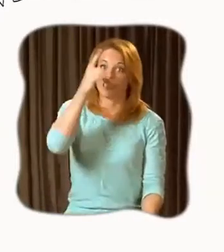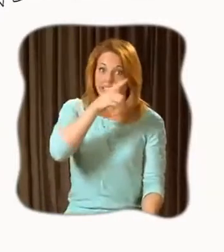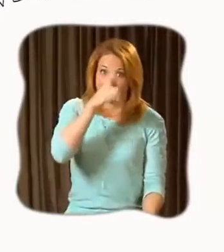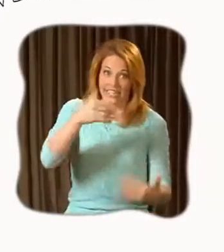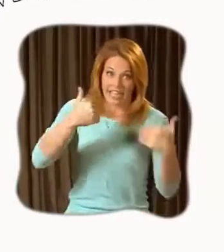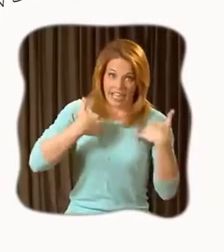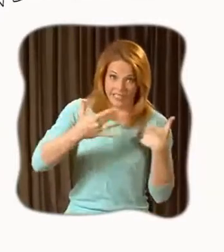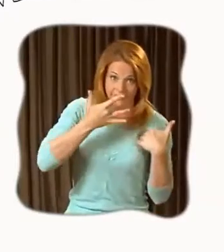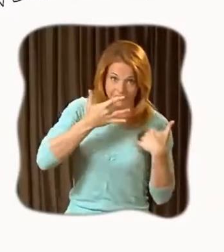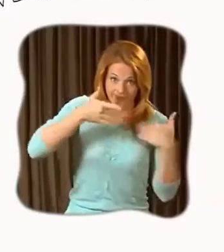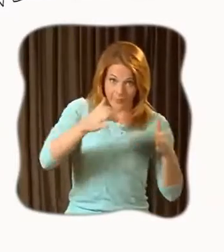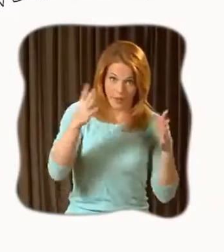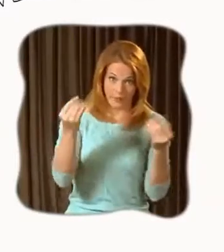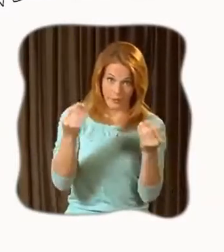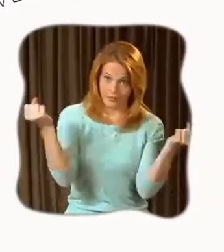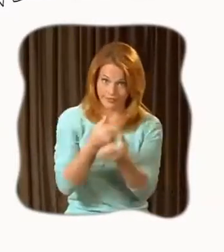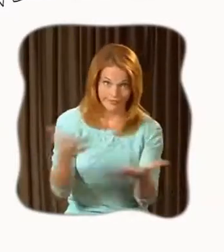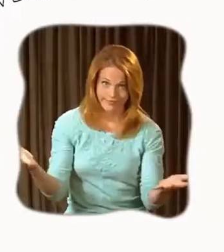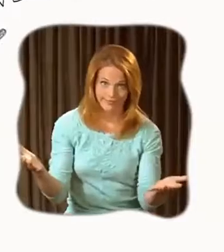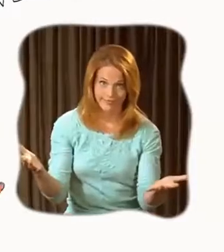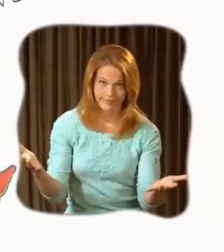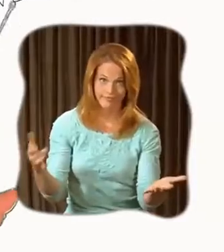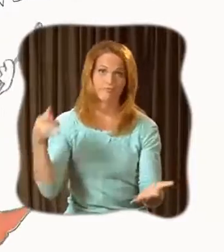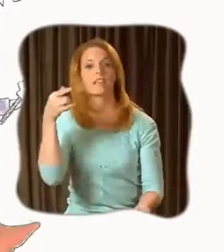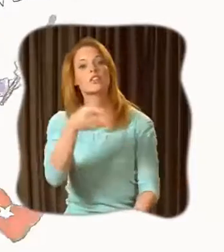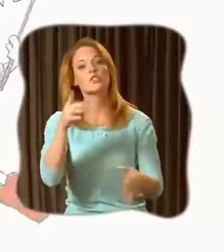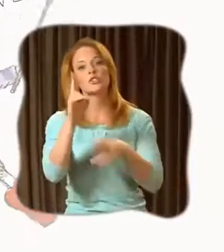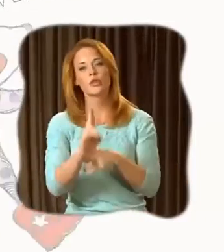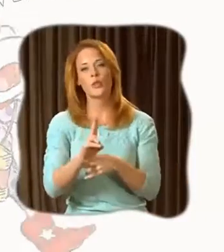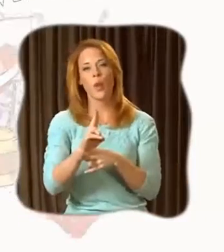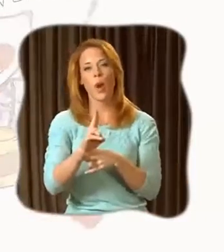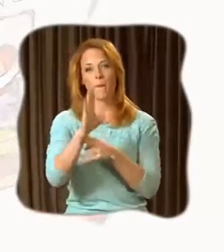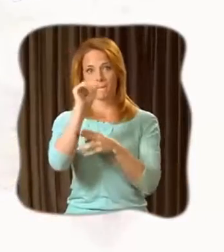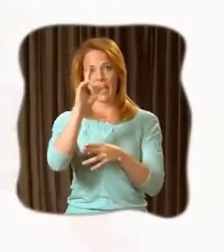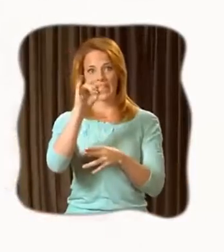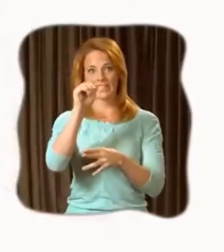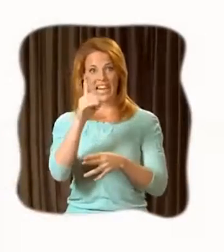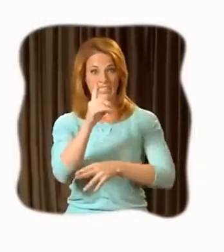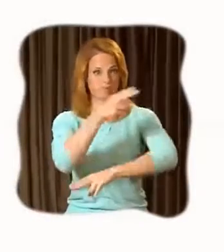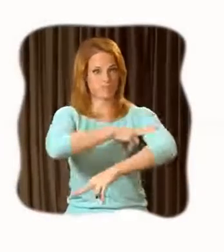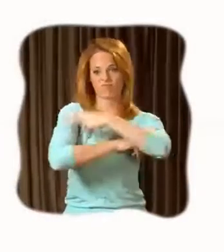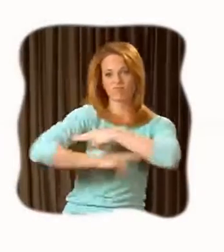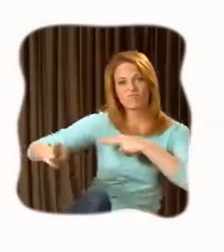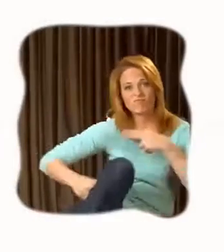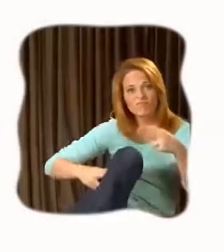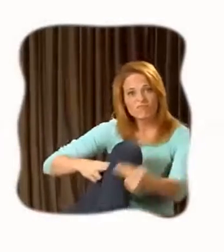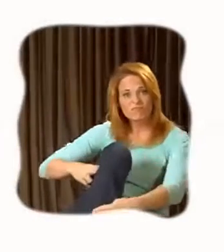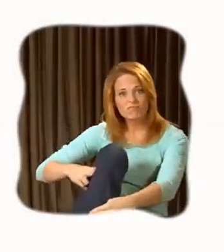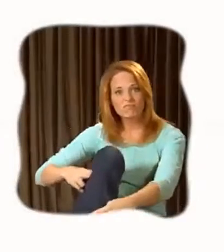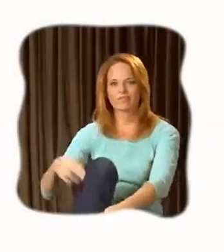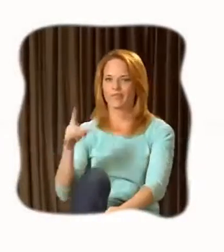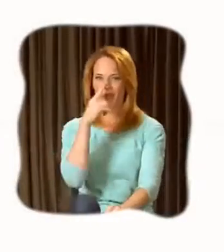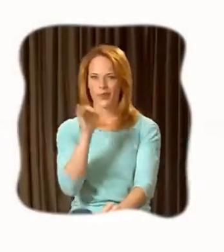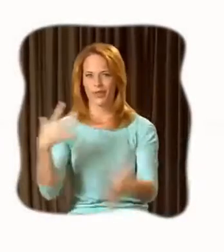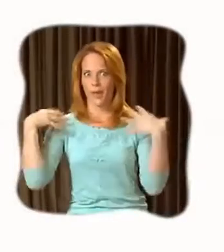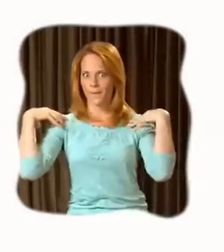like everything. Lily had her own way of doing things. She wore band-aids all over